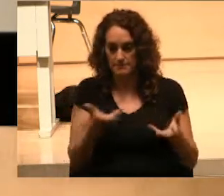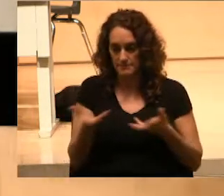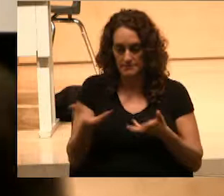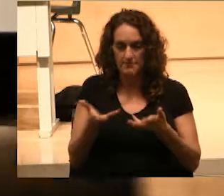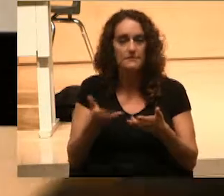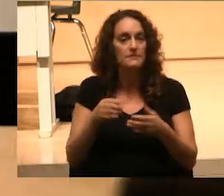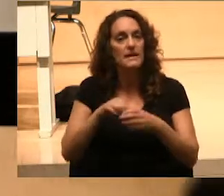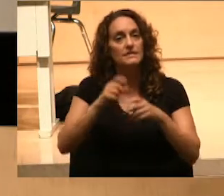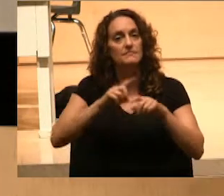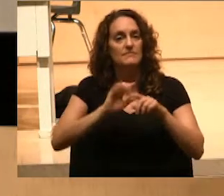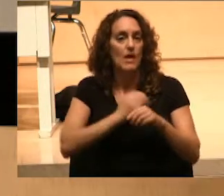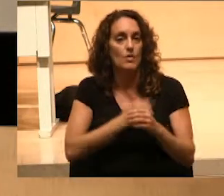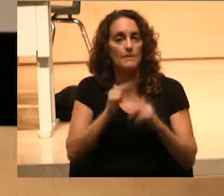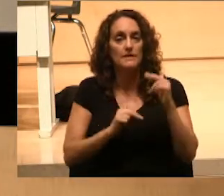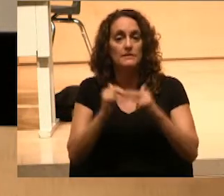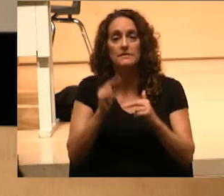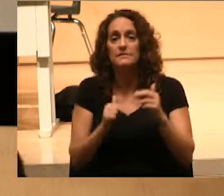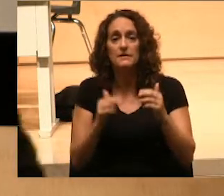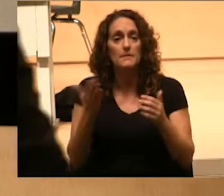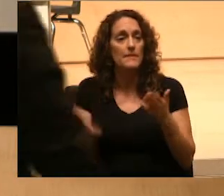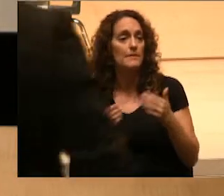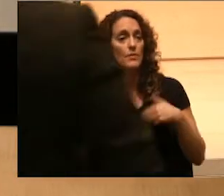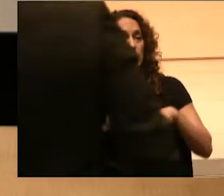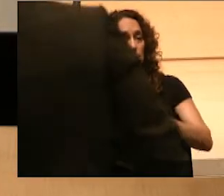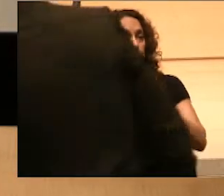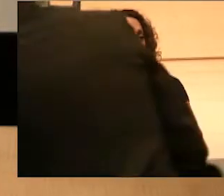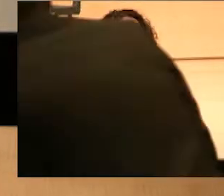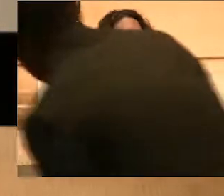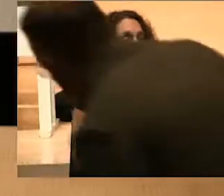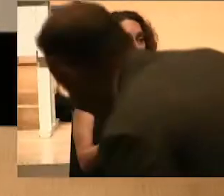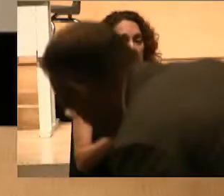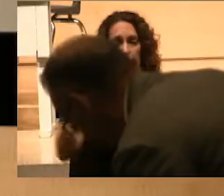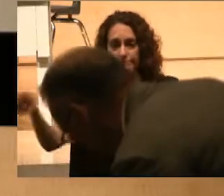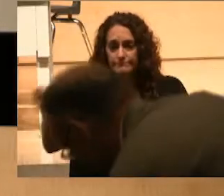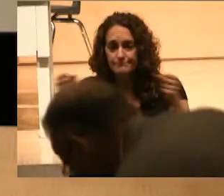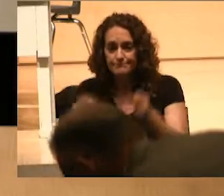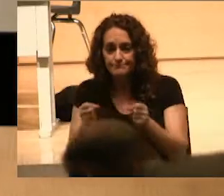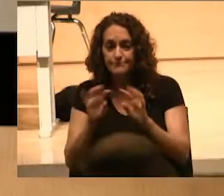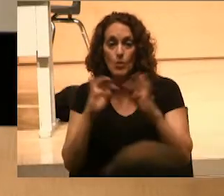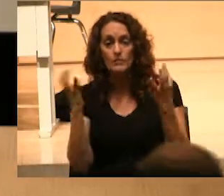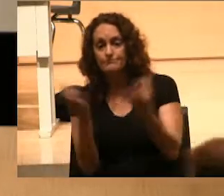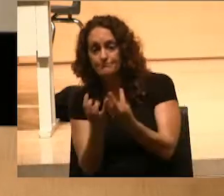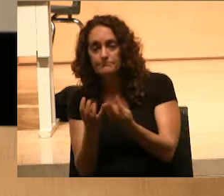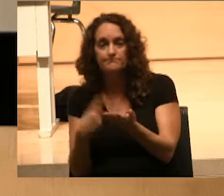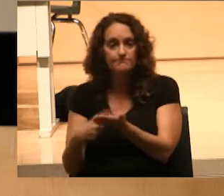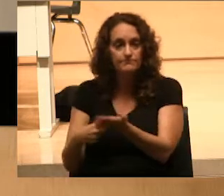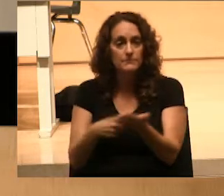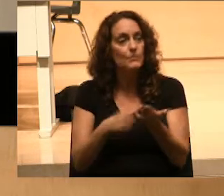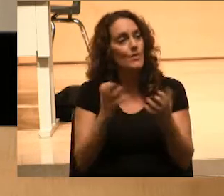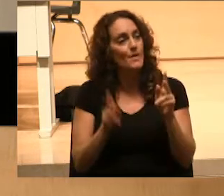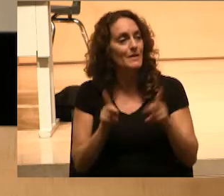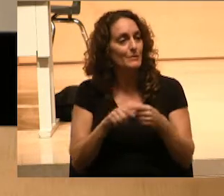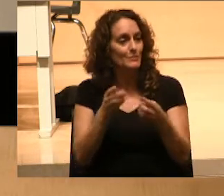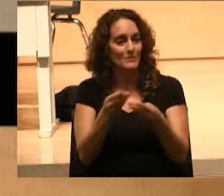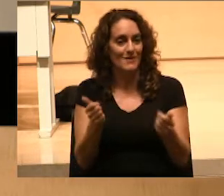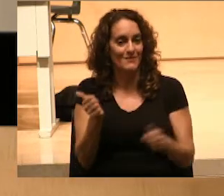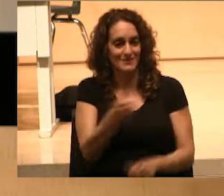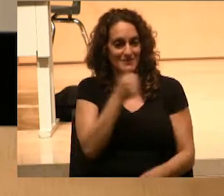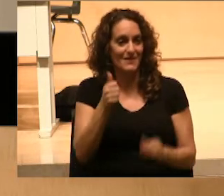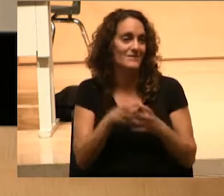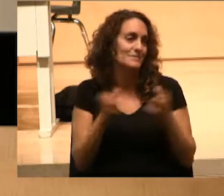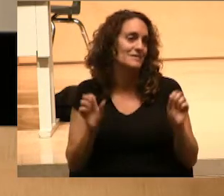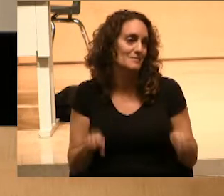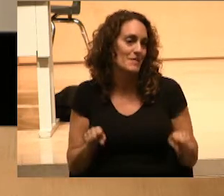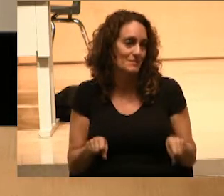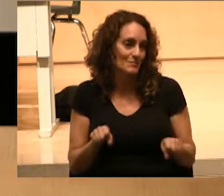Sometimes we just, simple as, having house meetings to try to, because we try to have them, work it out as often as possible,